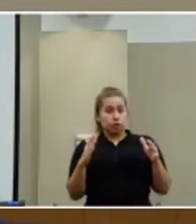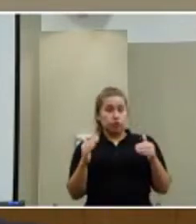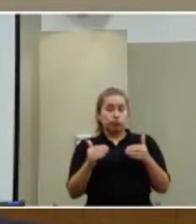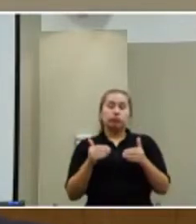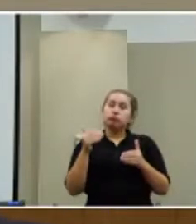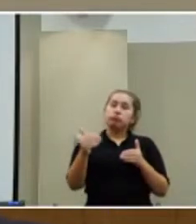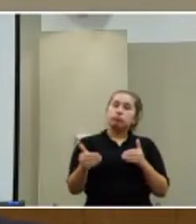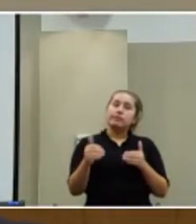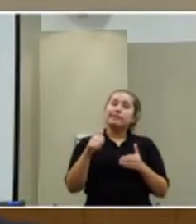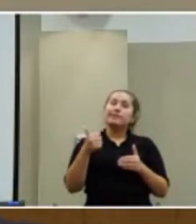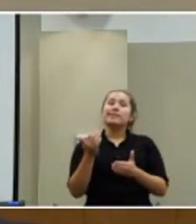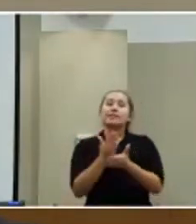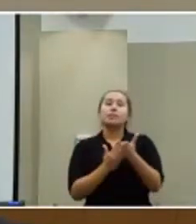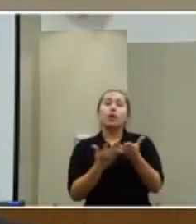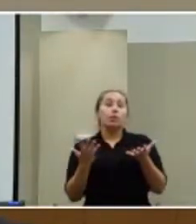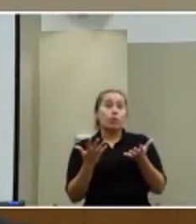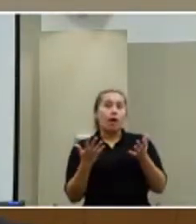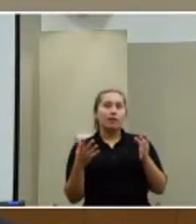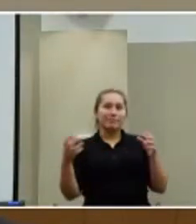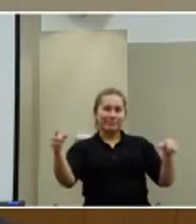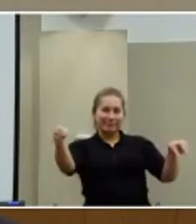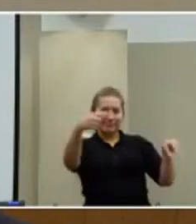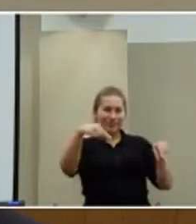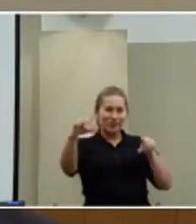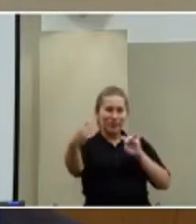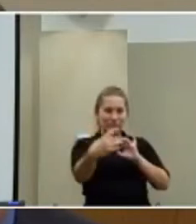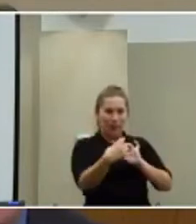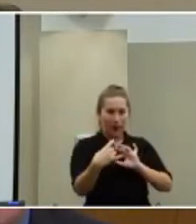the next part of the program, which is hearing from all of you.